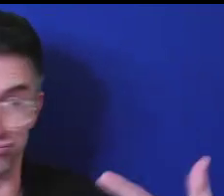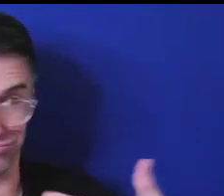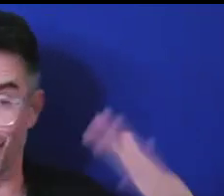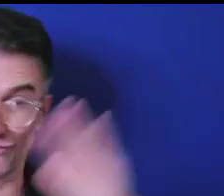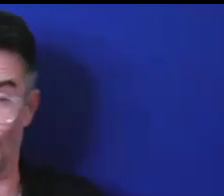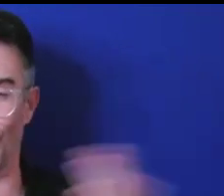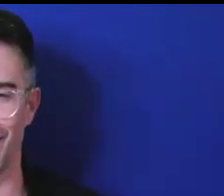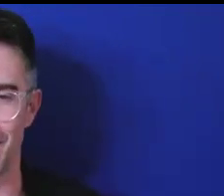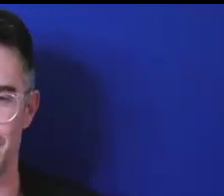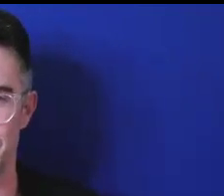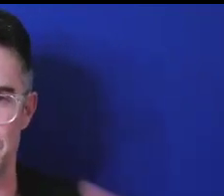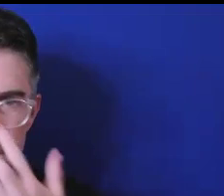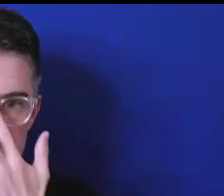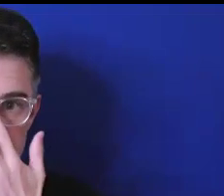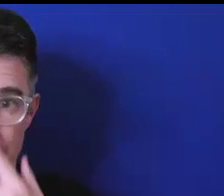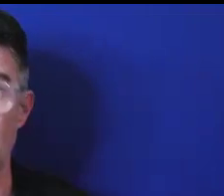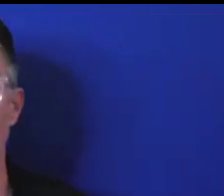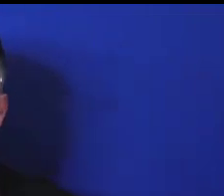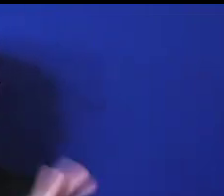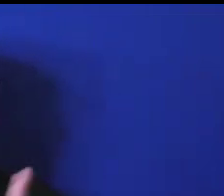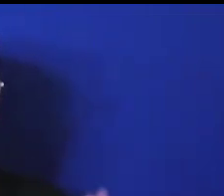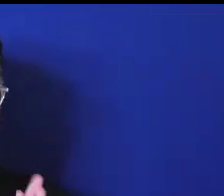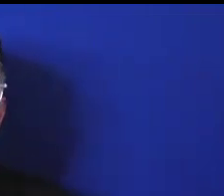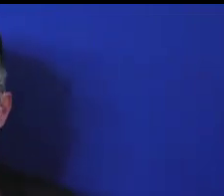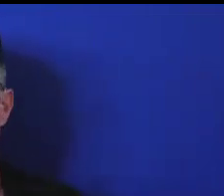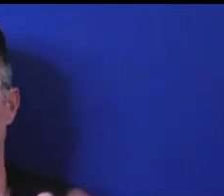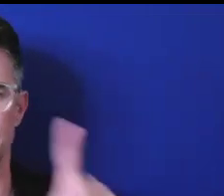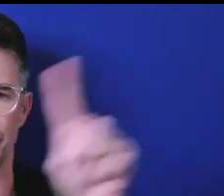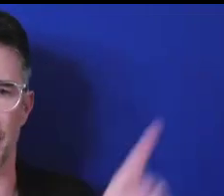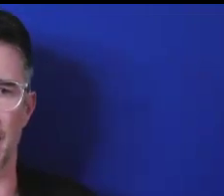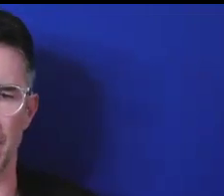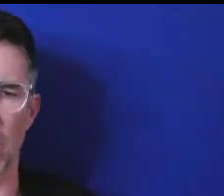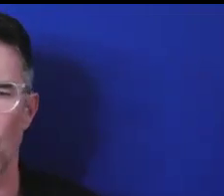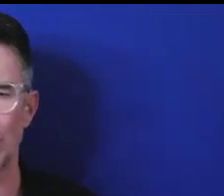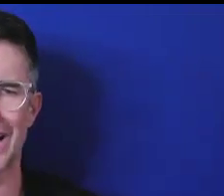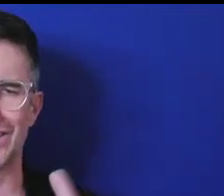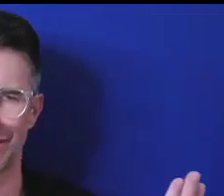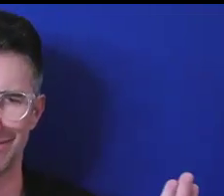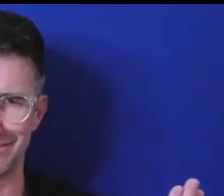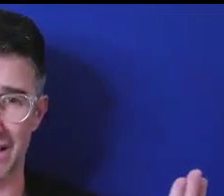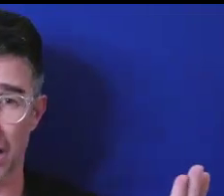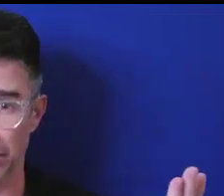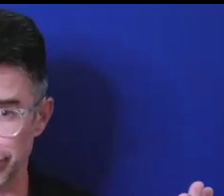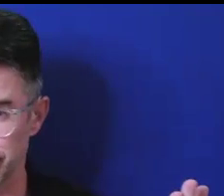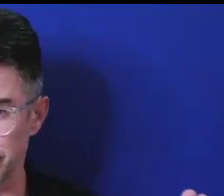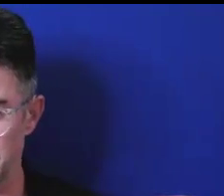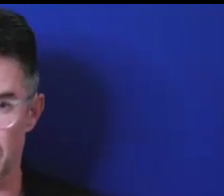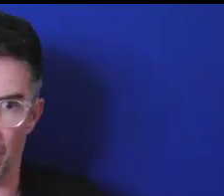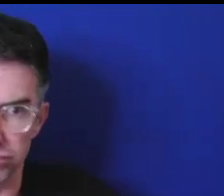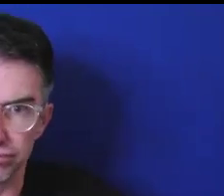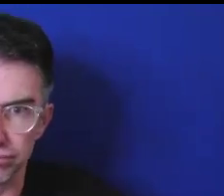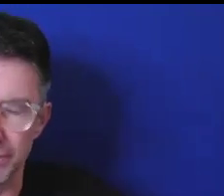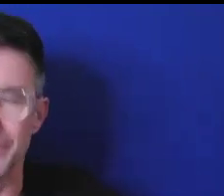those basic assessments is a very huge opportunity cost for the healthcare system. Uses them as verification is more